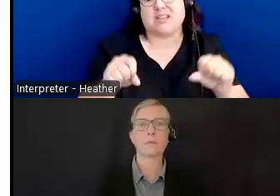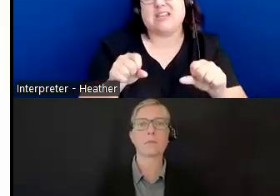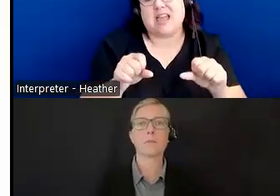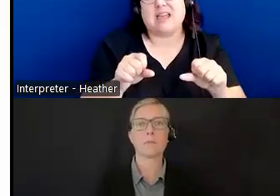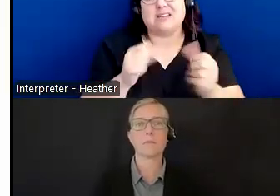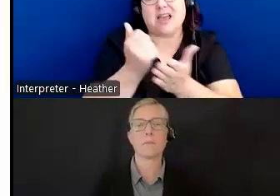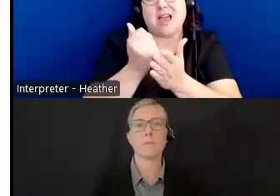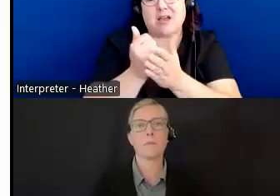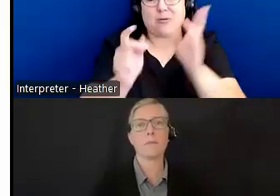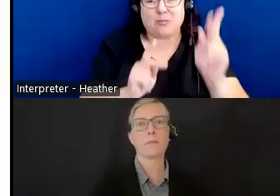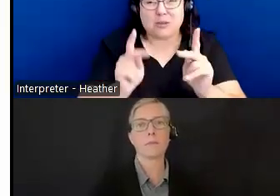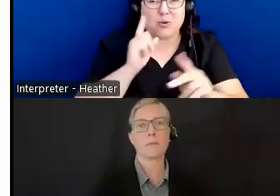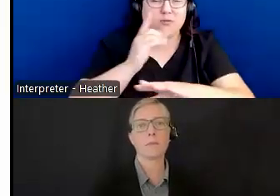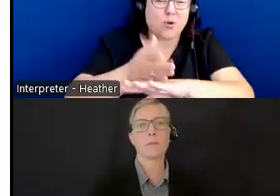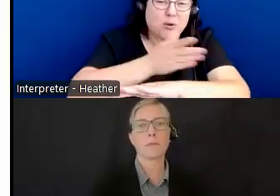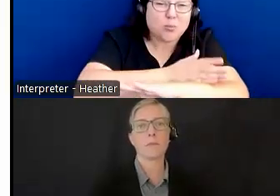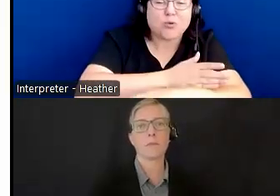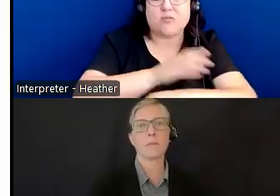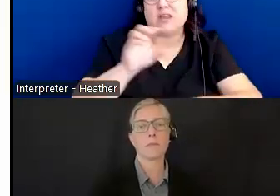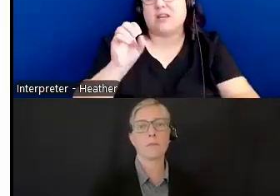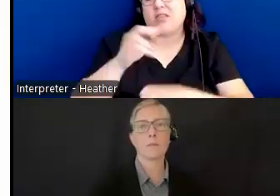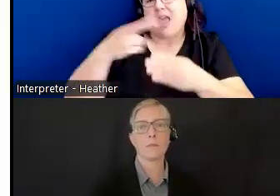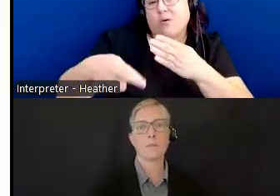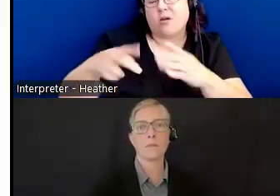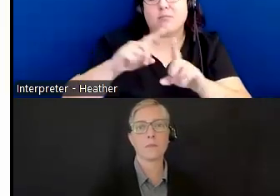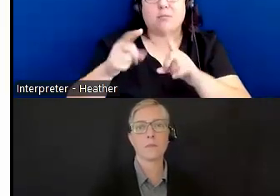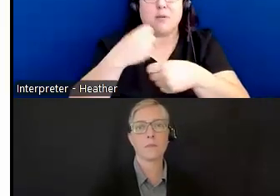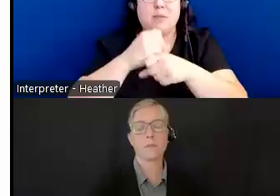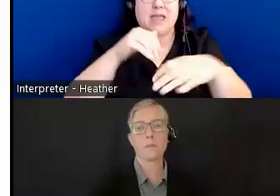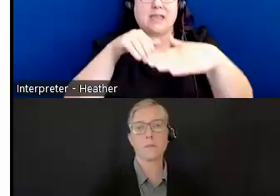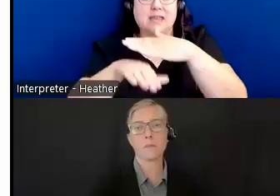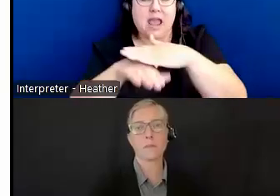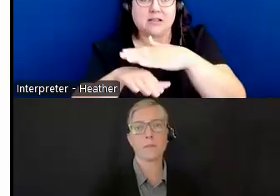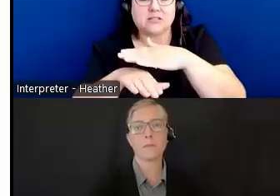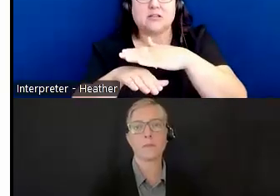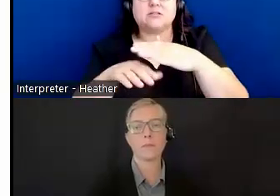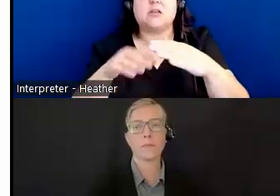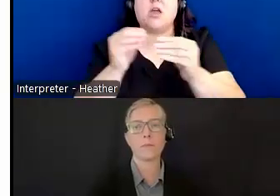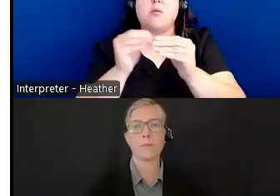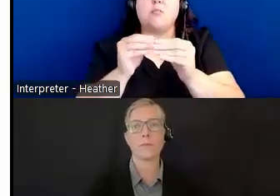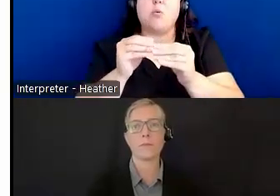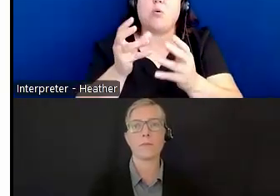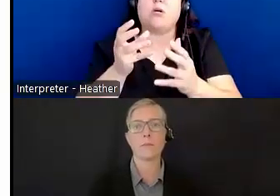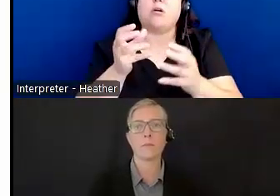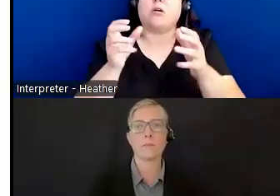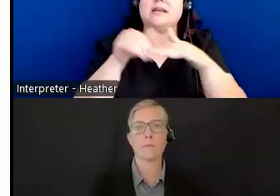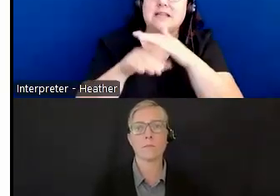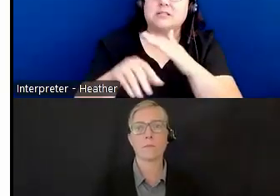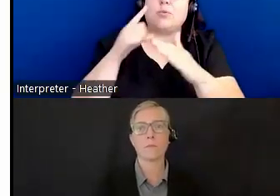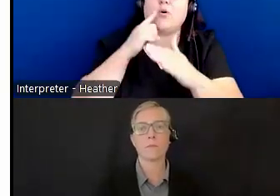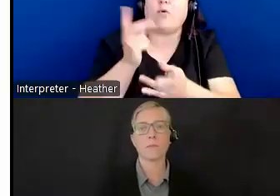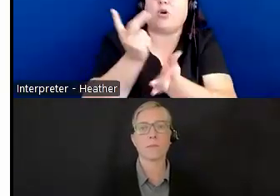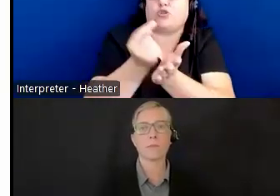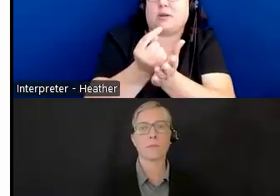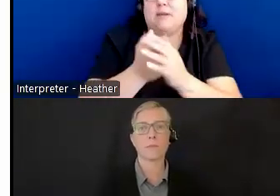clinicians not only in improving outcomes, but also making access or making care more accessible. So adapting